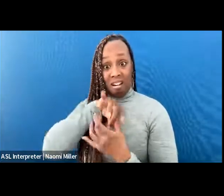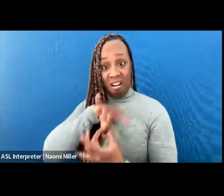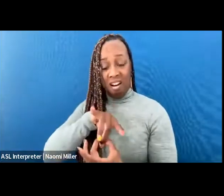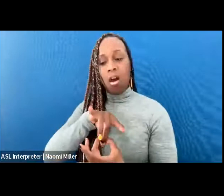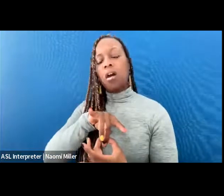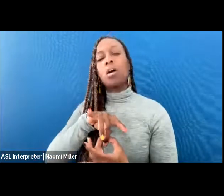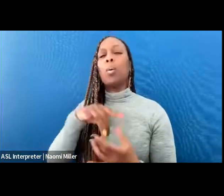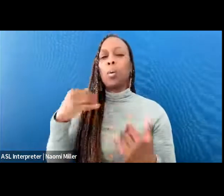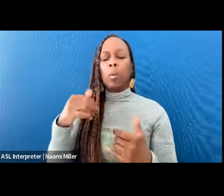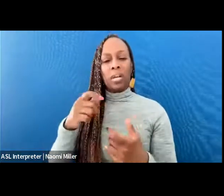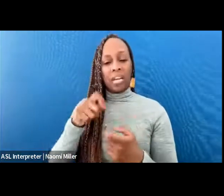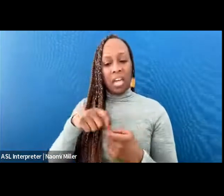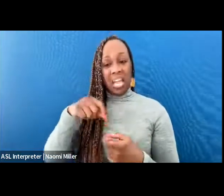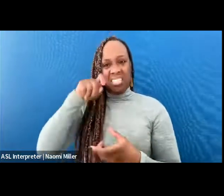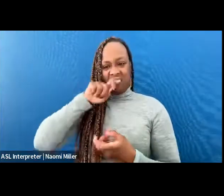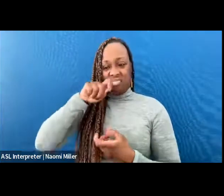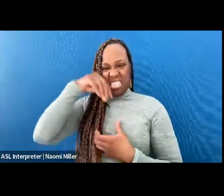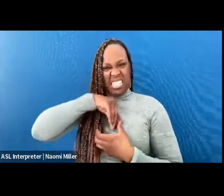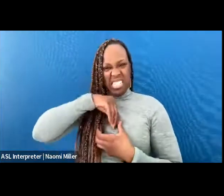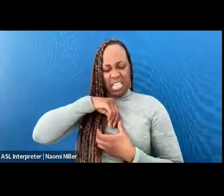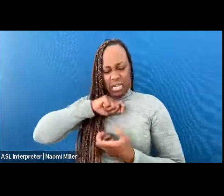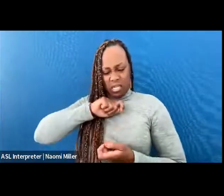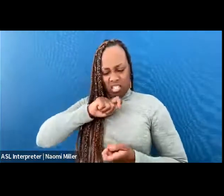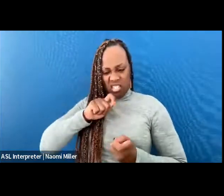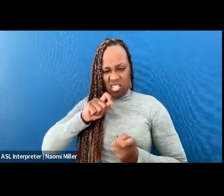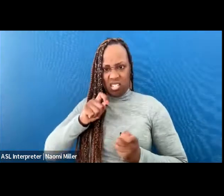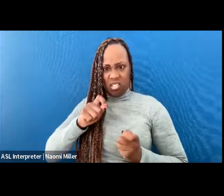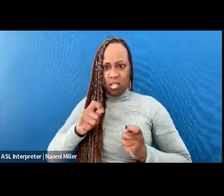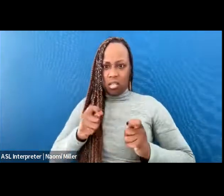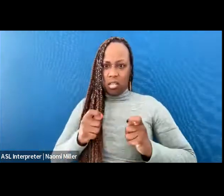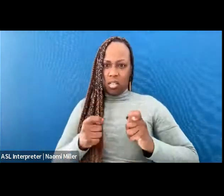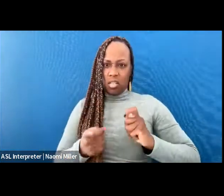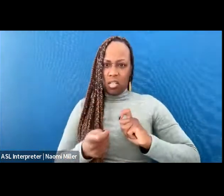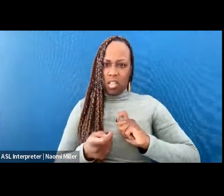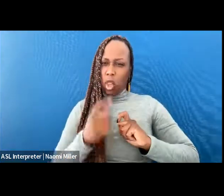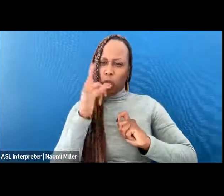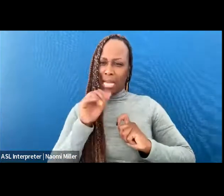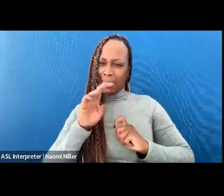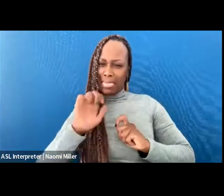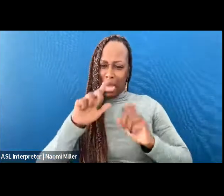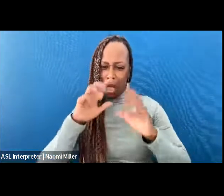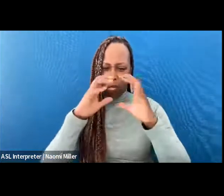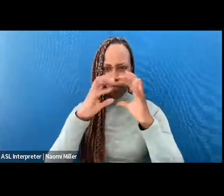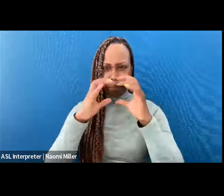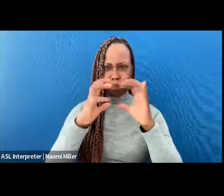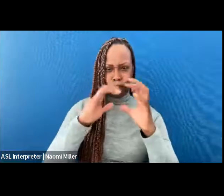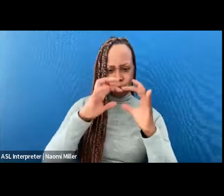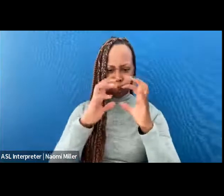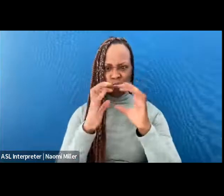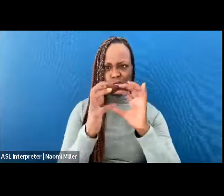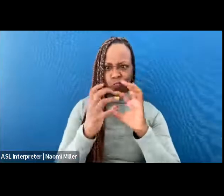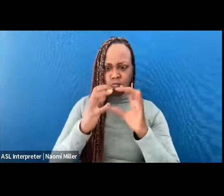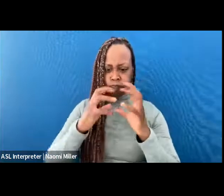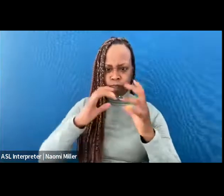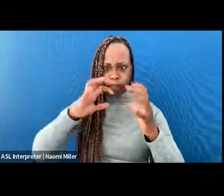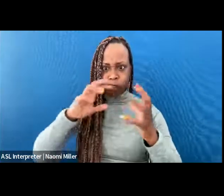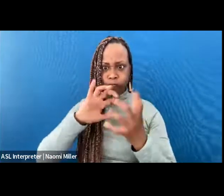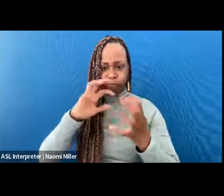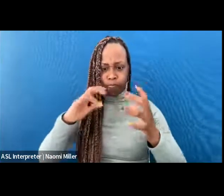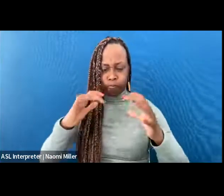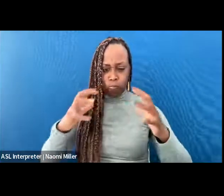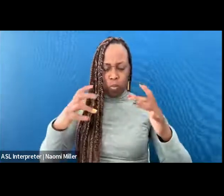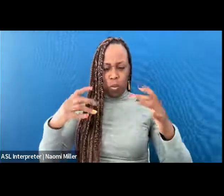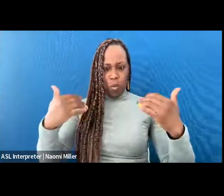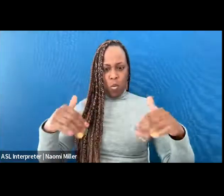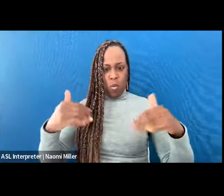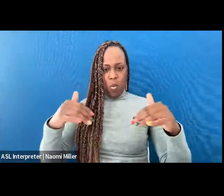to the cellular level, reorganizing molecules and transforming matter. There is no way to explain